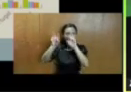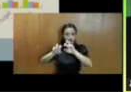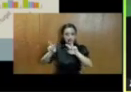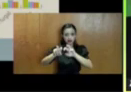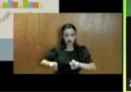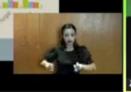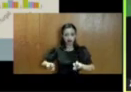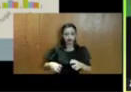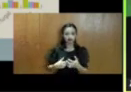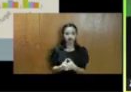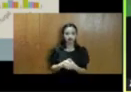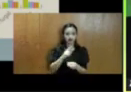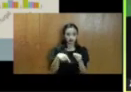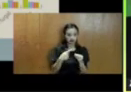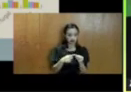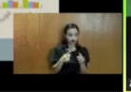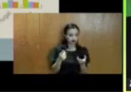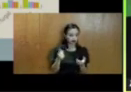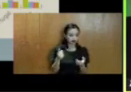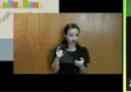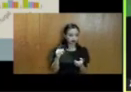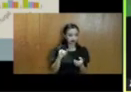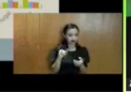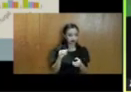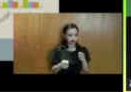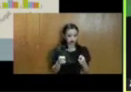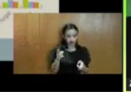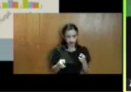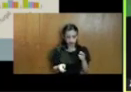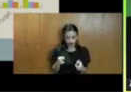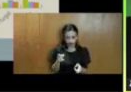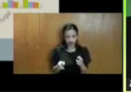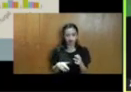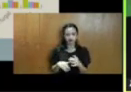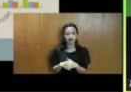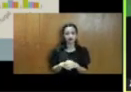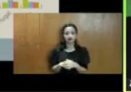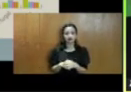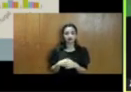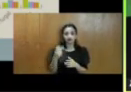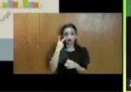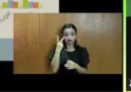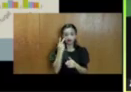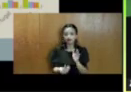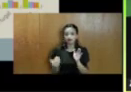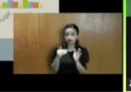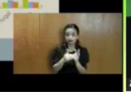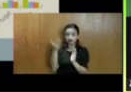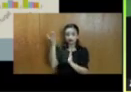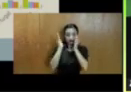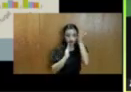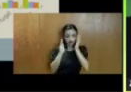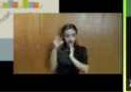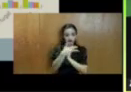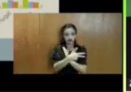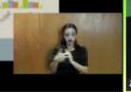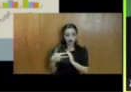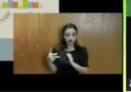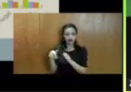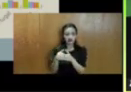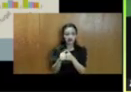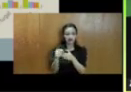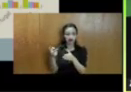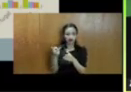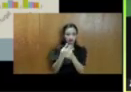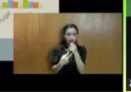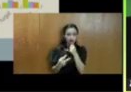and robotics. You were sitting here all asking yourself that question, weren't you? Well, here again, Malaysia and Indonesia figure among the leading countries